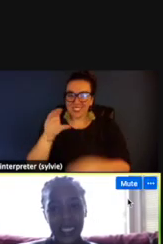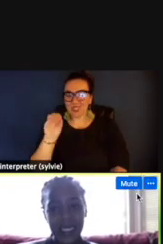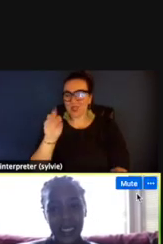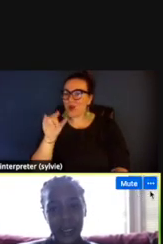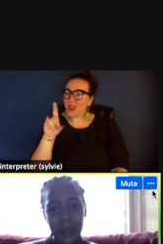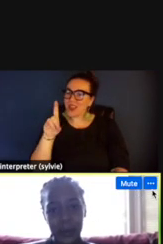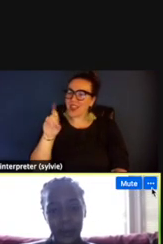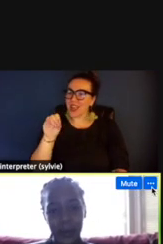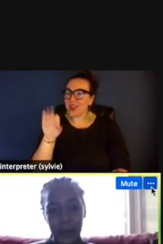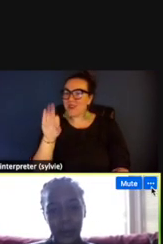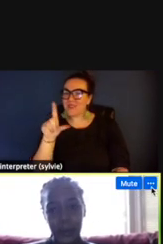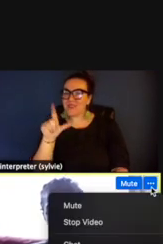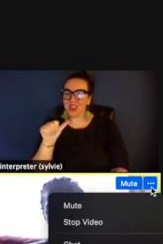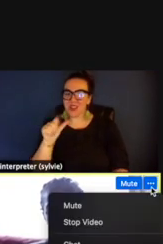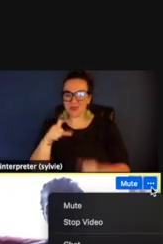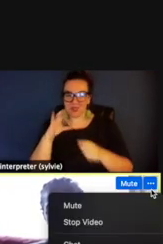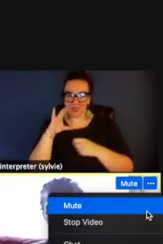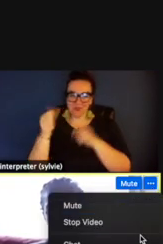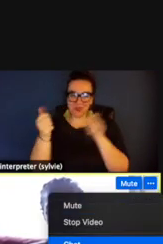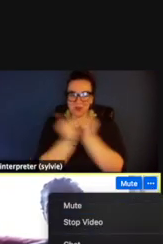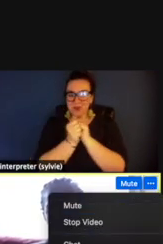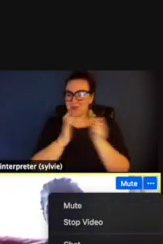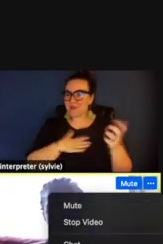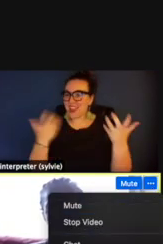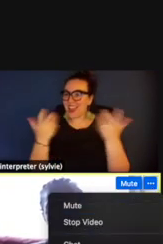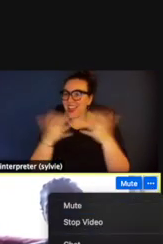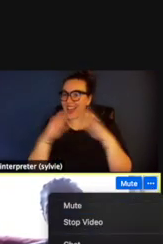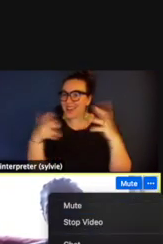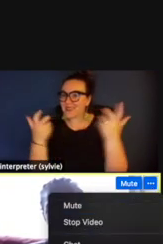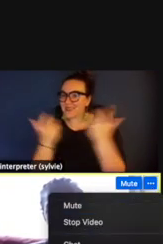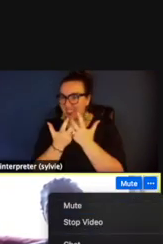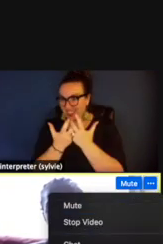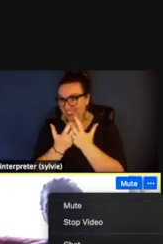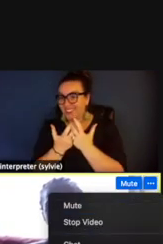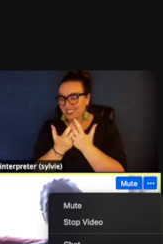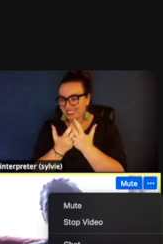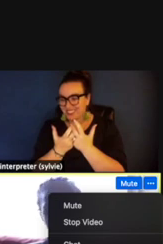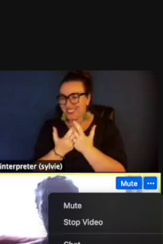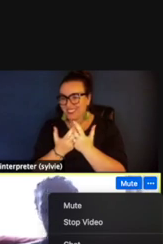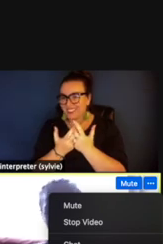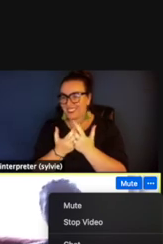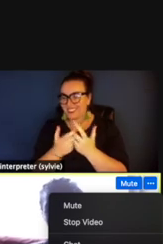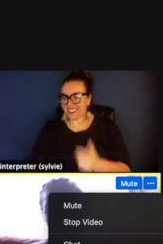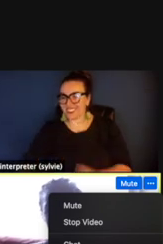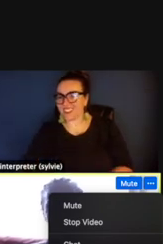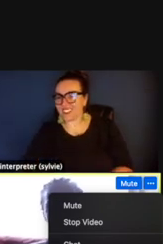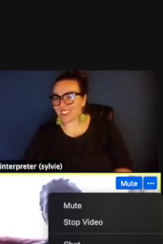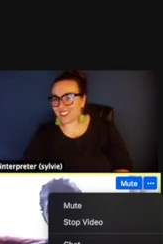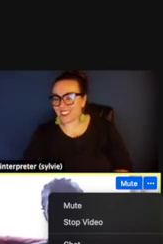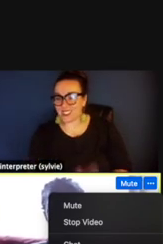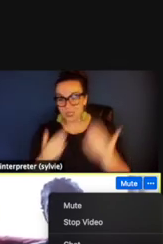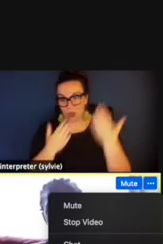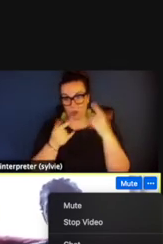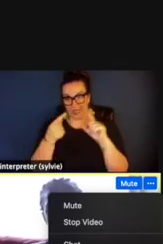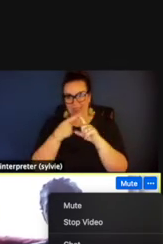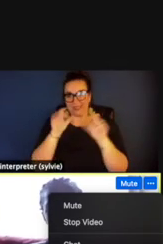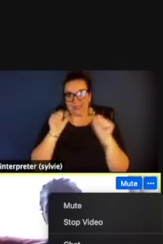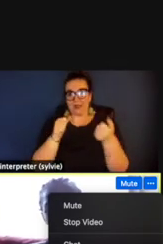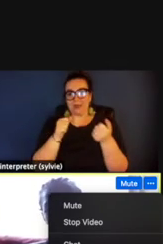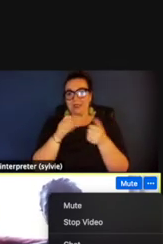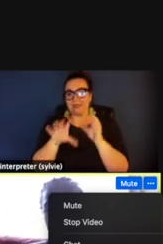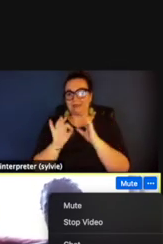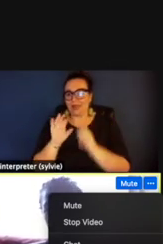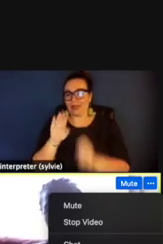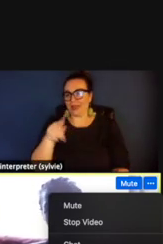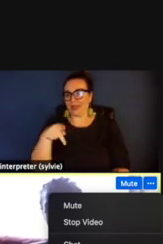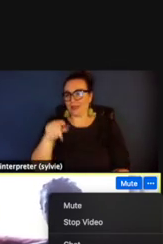with my roommates, my housemates. Mm-hmm. So yeah, it's definitely wait until you get a package. I would recommend that too, because then, I mean,